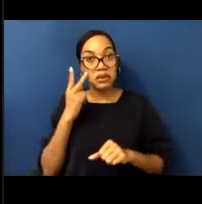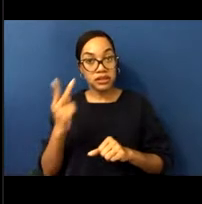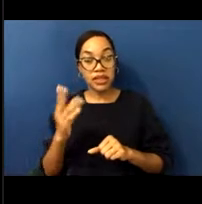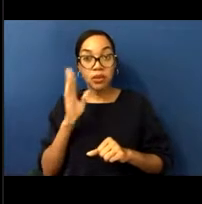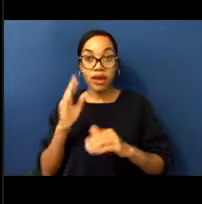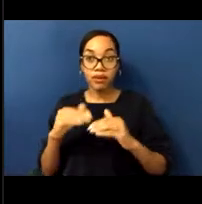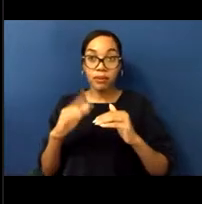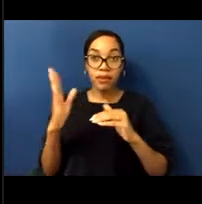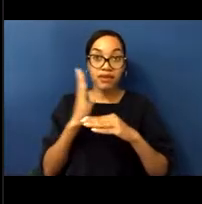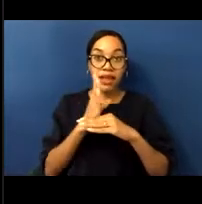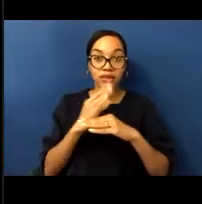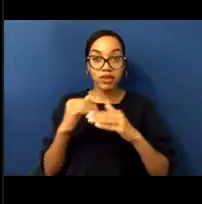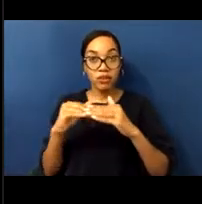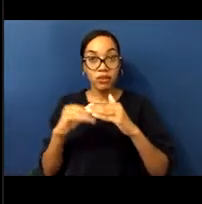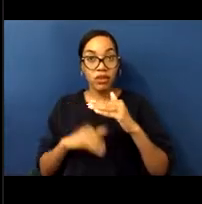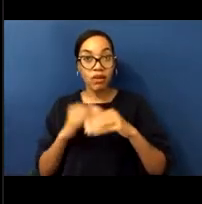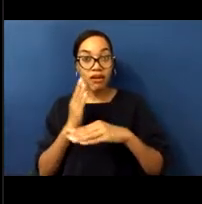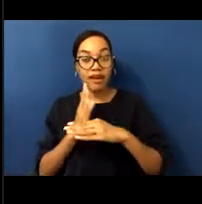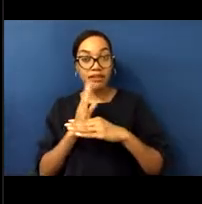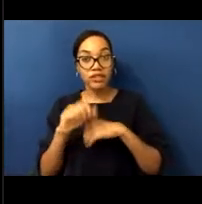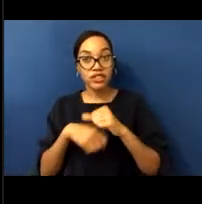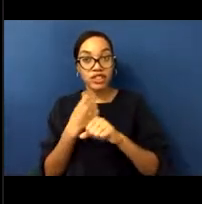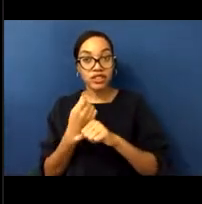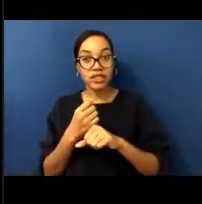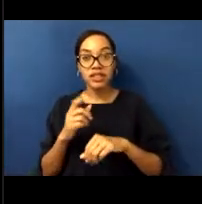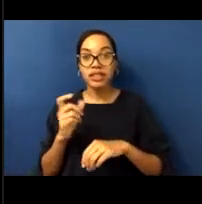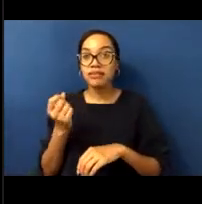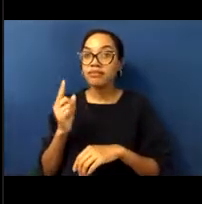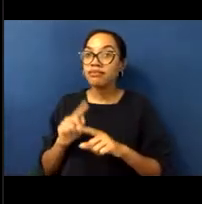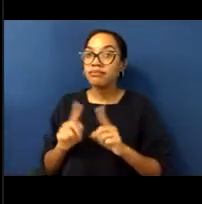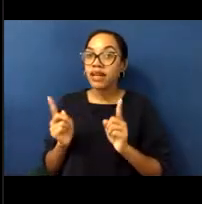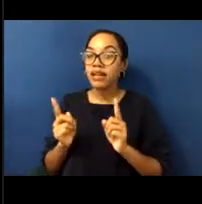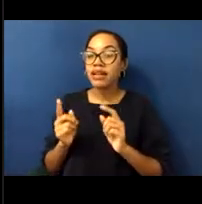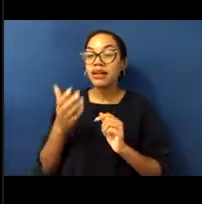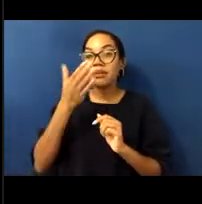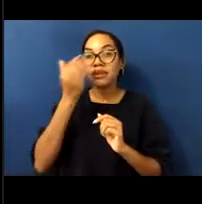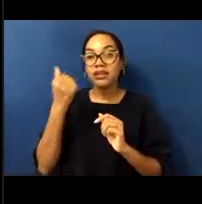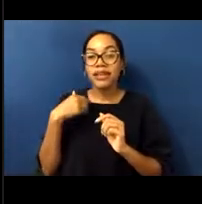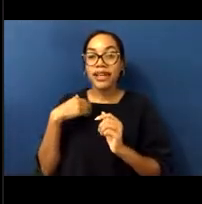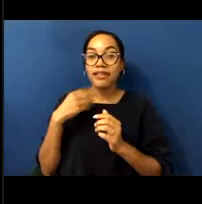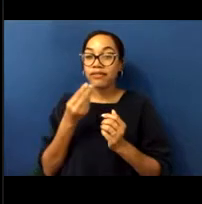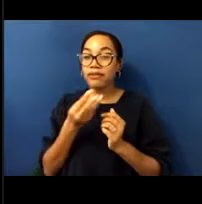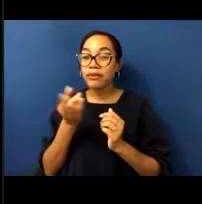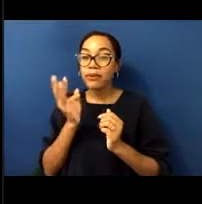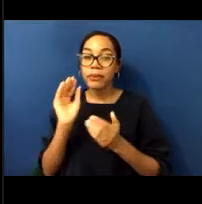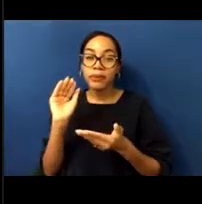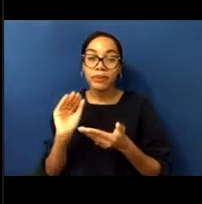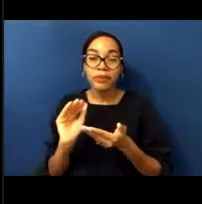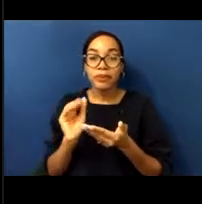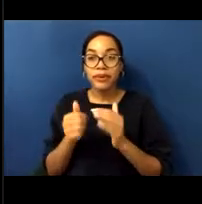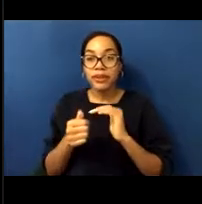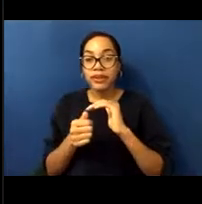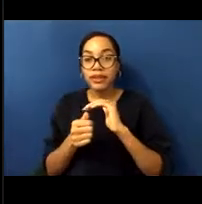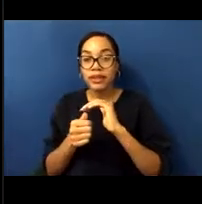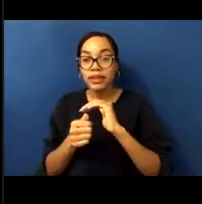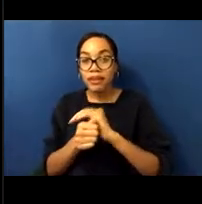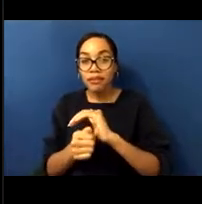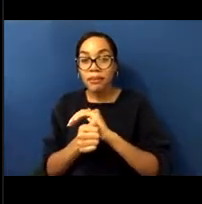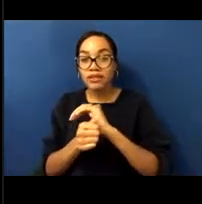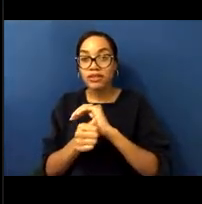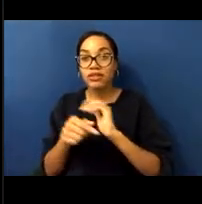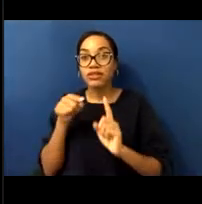average year. But today, because there's so few turtles, leatherback turtles nesting on the west coast of Costa Rica and across other parts of